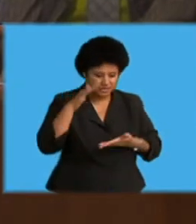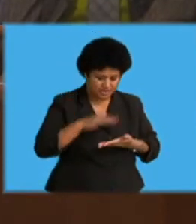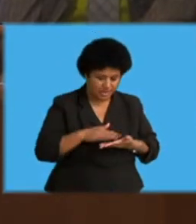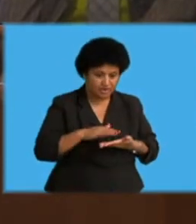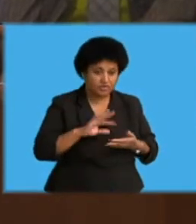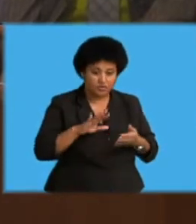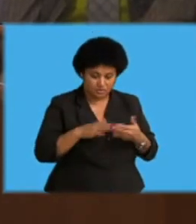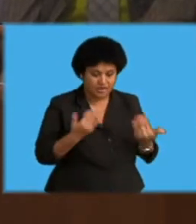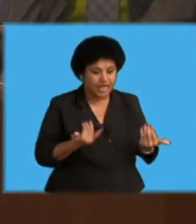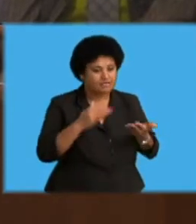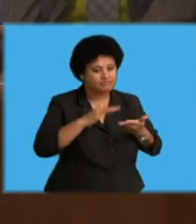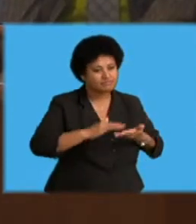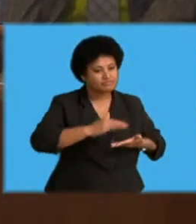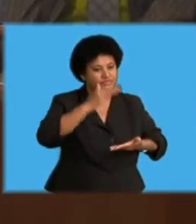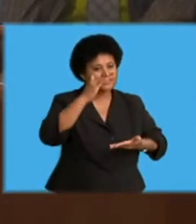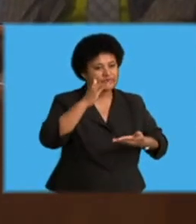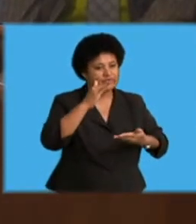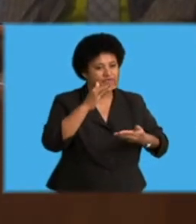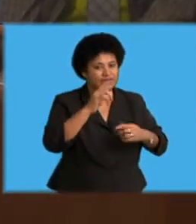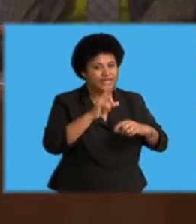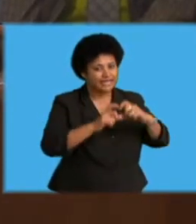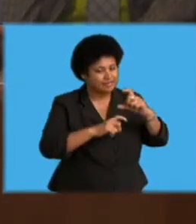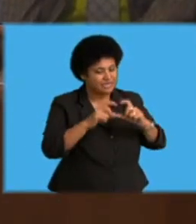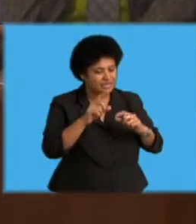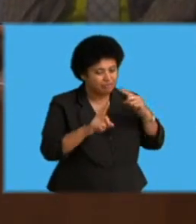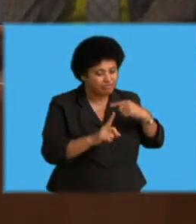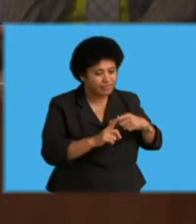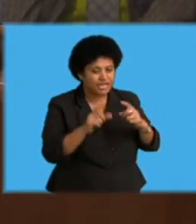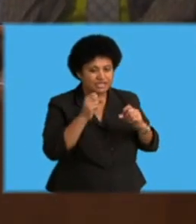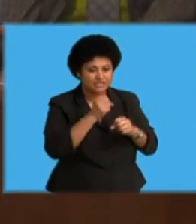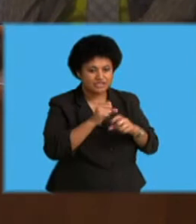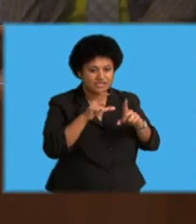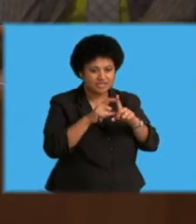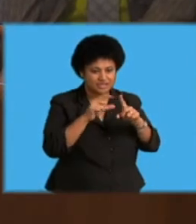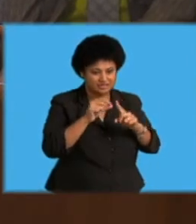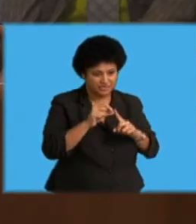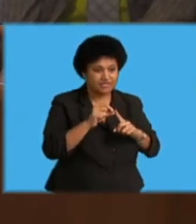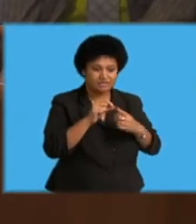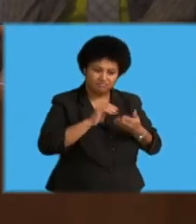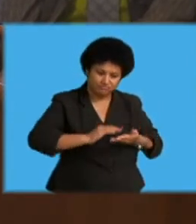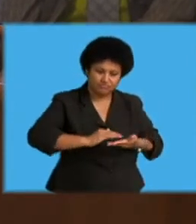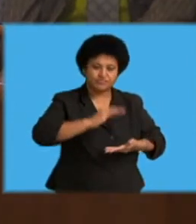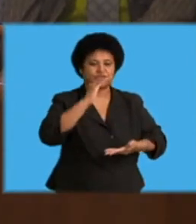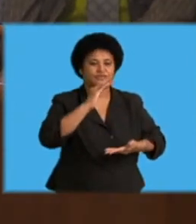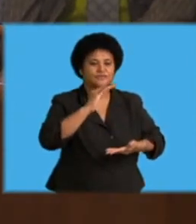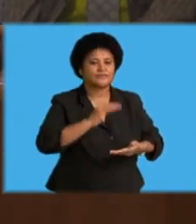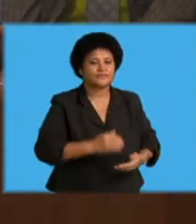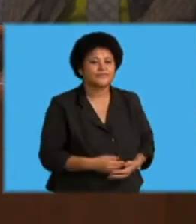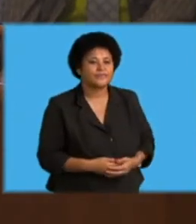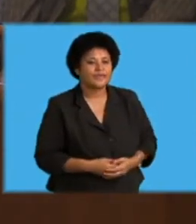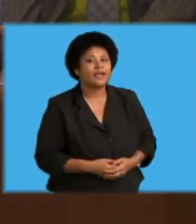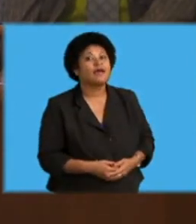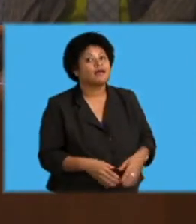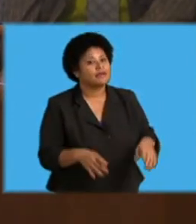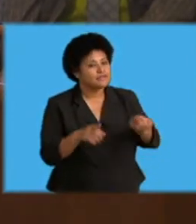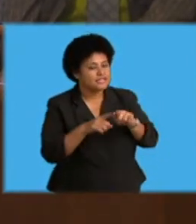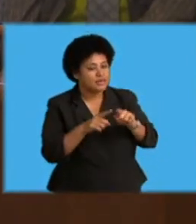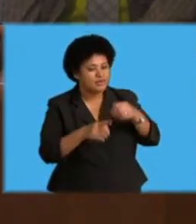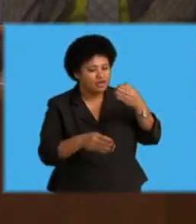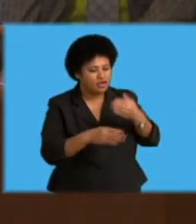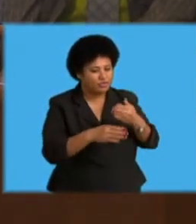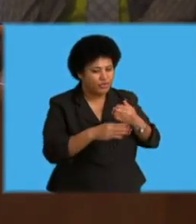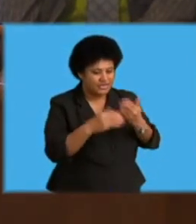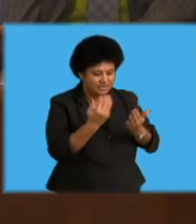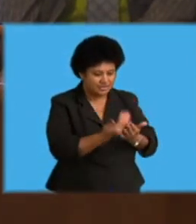increased our productivity capacity. Our GDP value has increased, and therefore our operating savings has also increased,